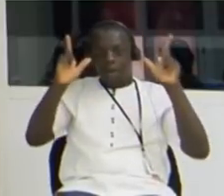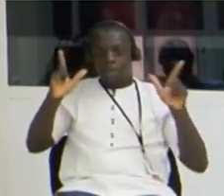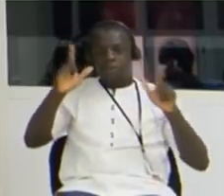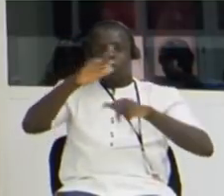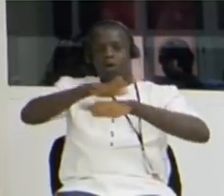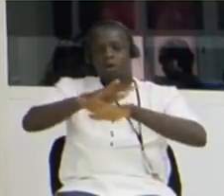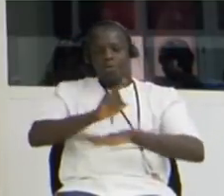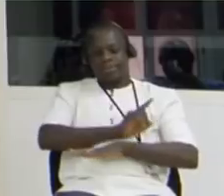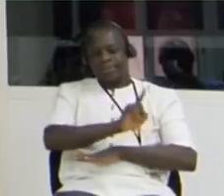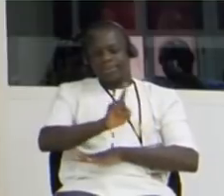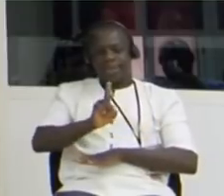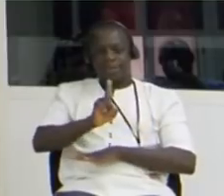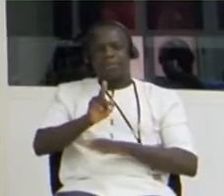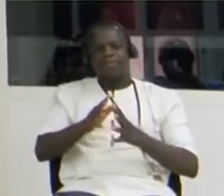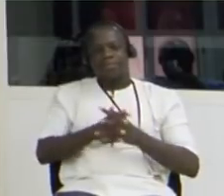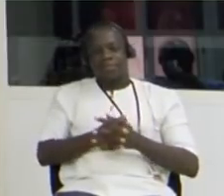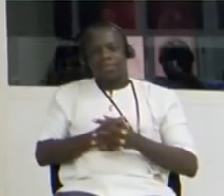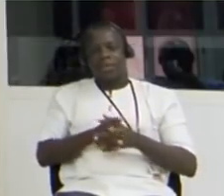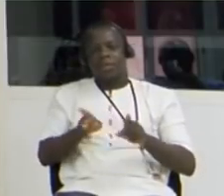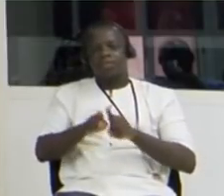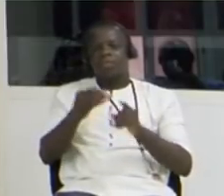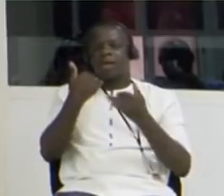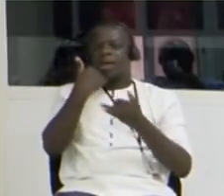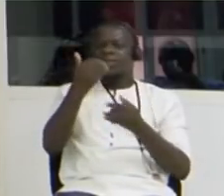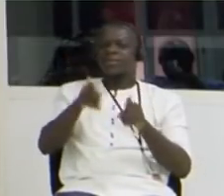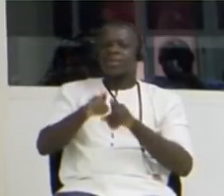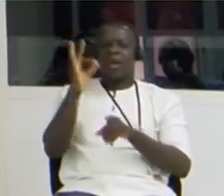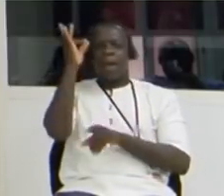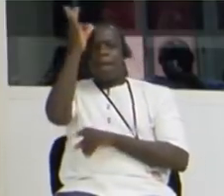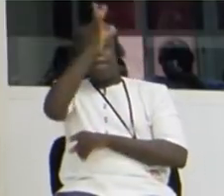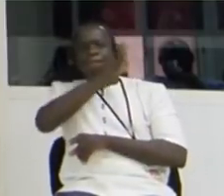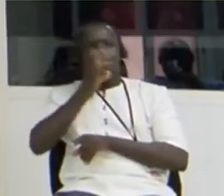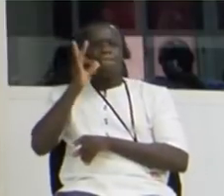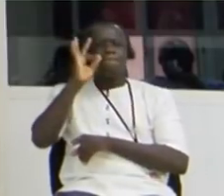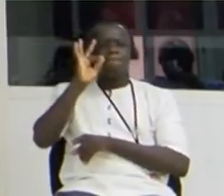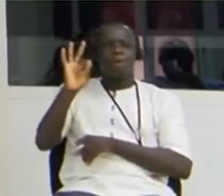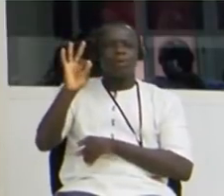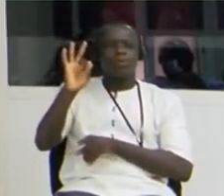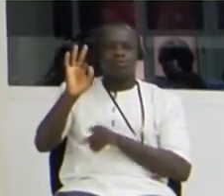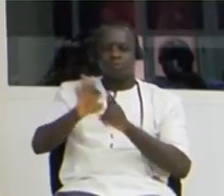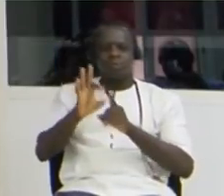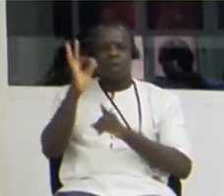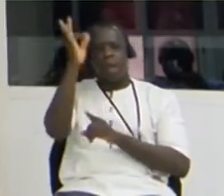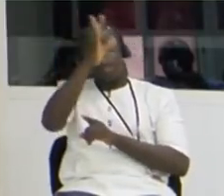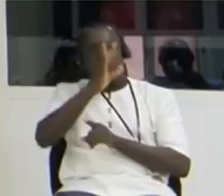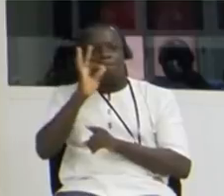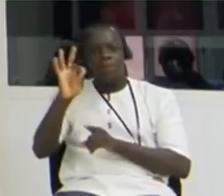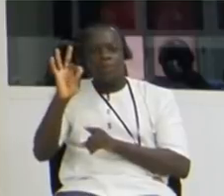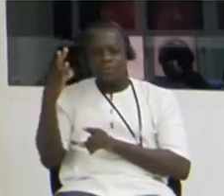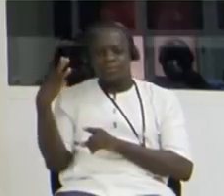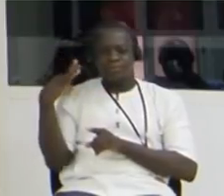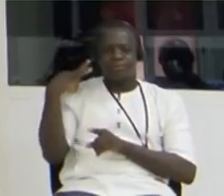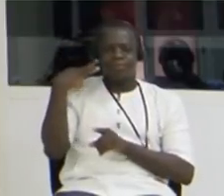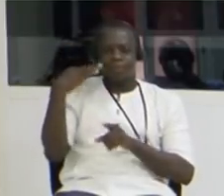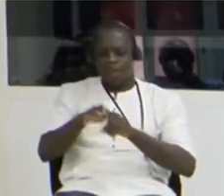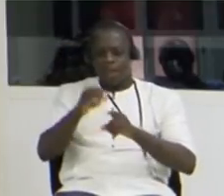Yeah. Did this beauty pageant lead to any new initiative that the Ministry of Education was involved in?